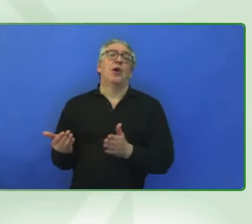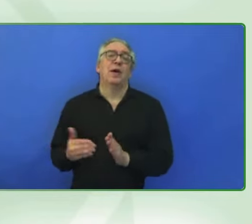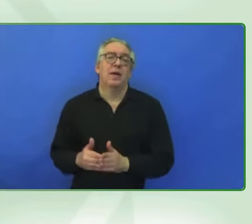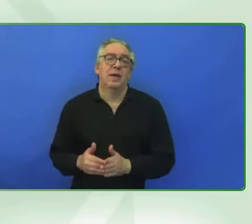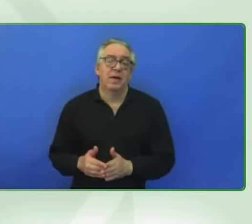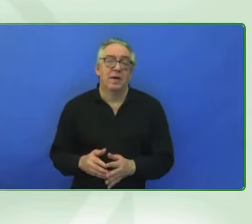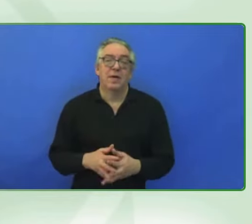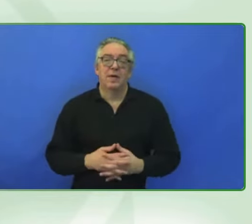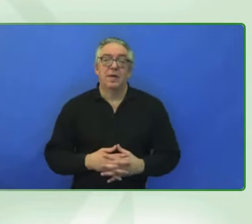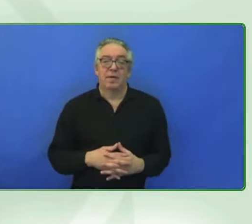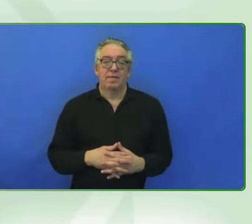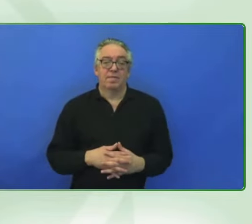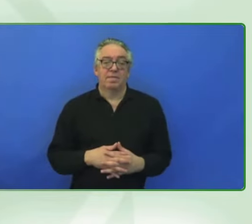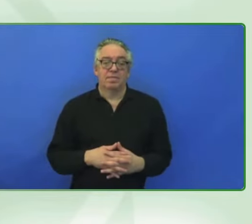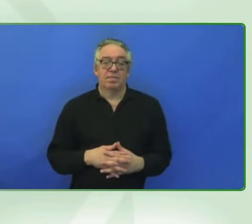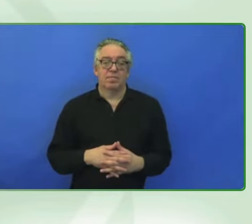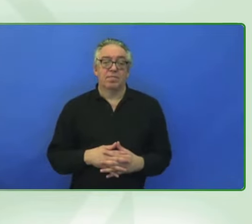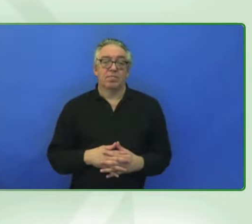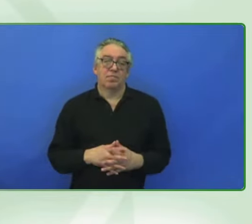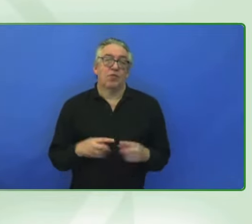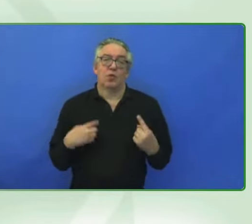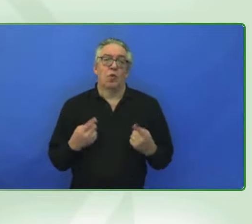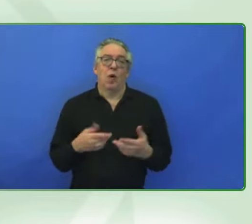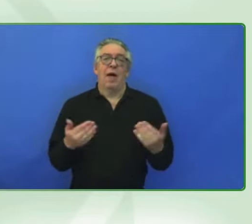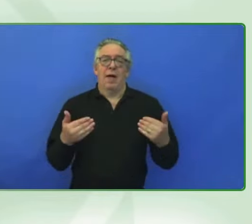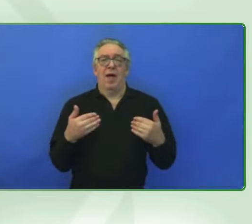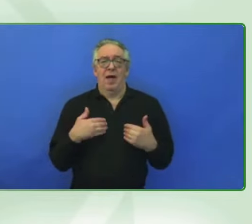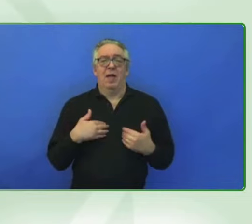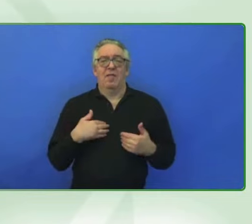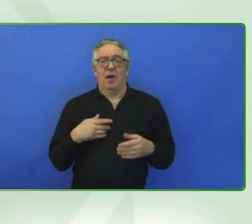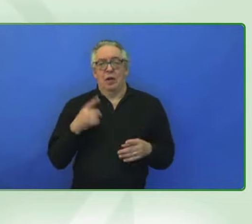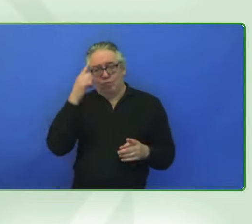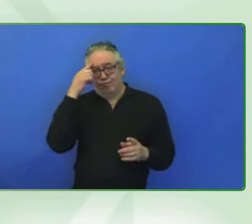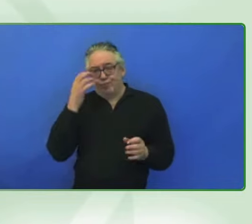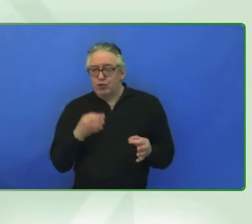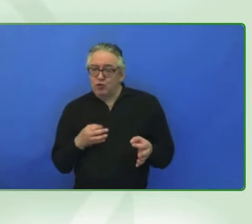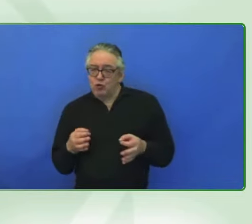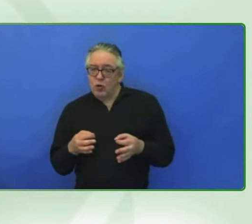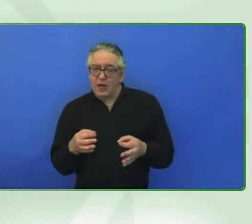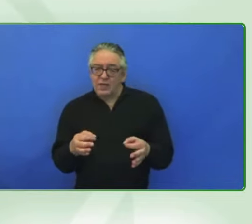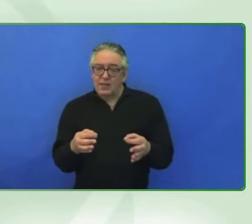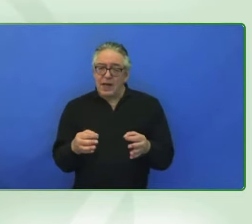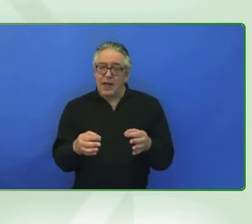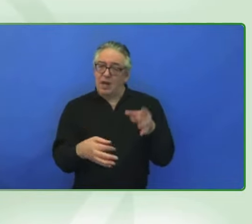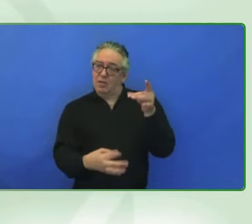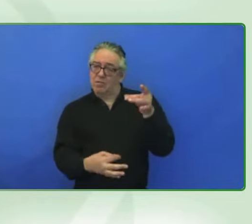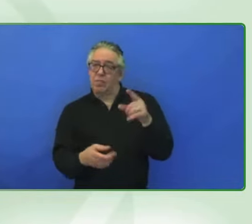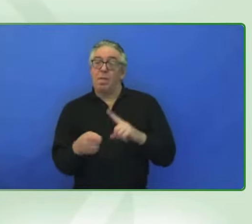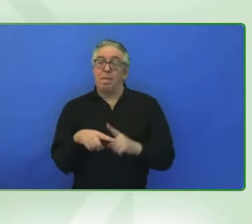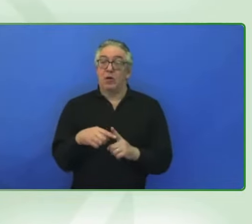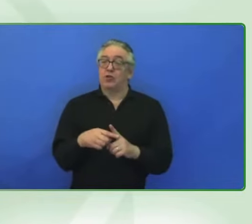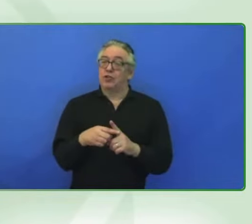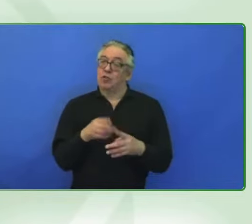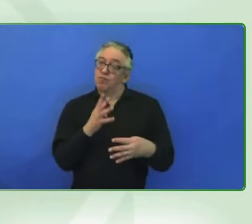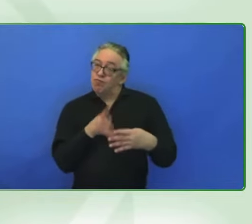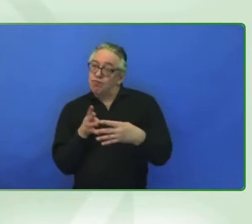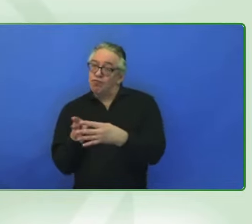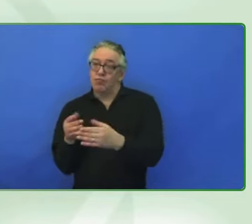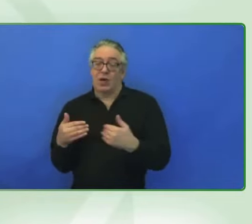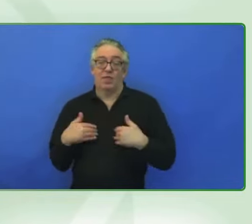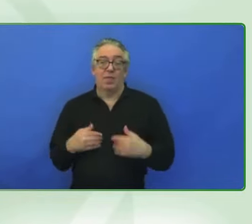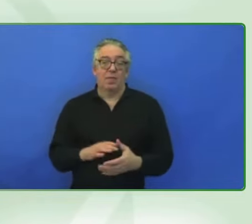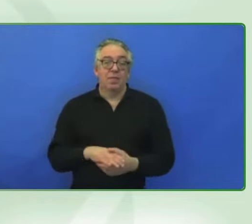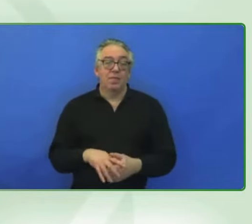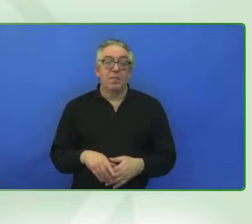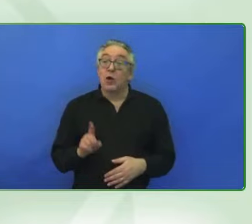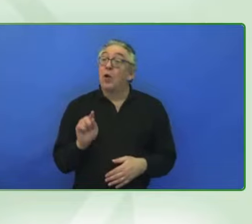whole strategy of control. Thank you. Neil, do you want to take the next question? I think there was one more from the floor at the back, so yes,